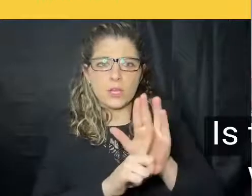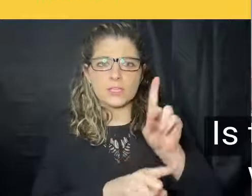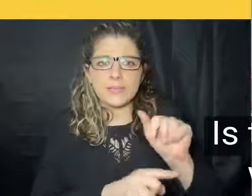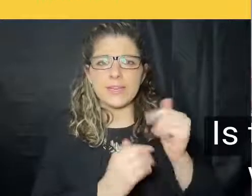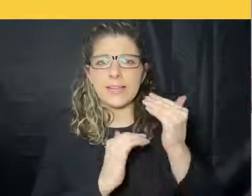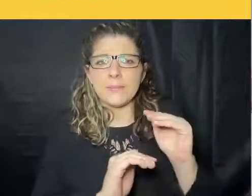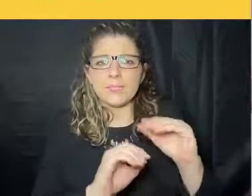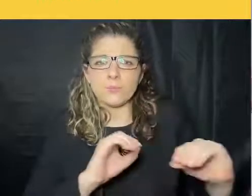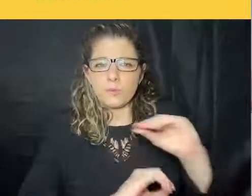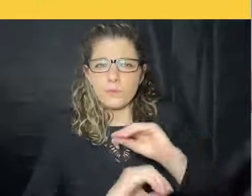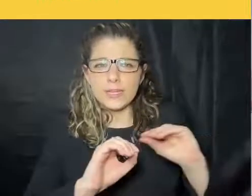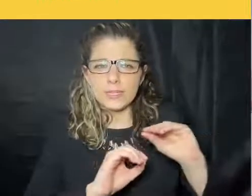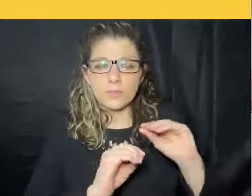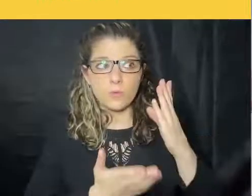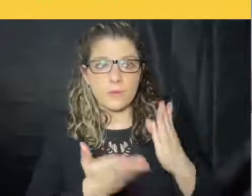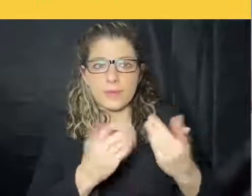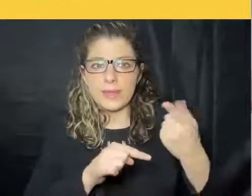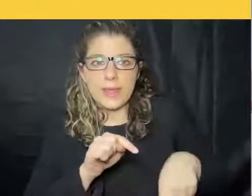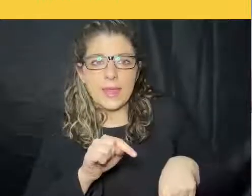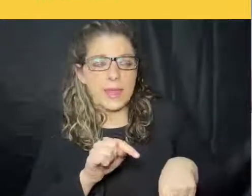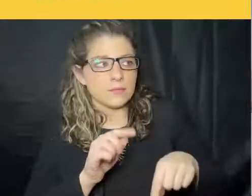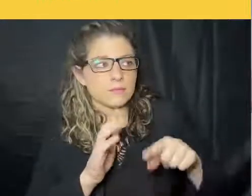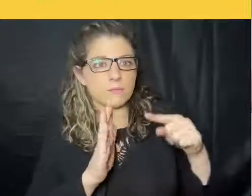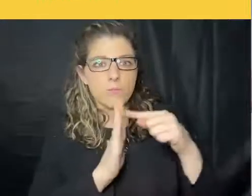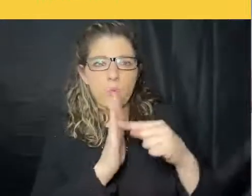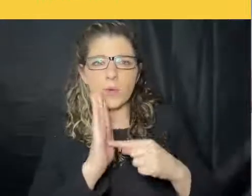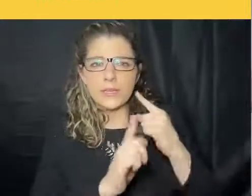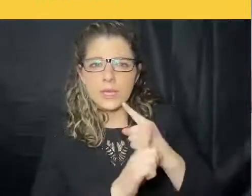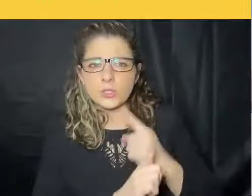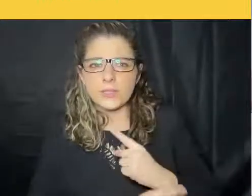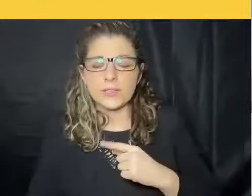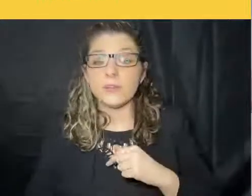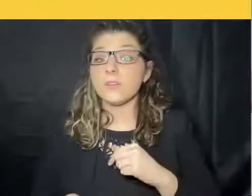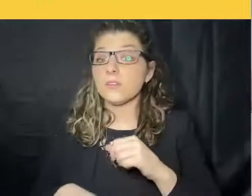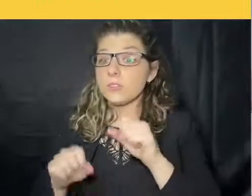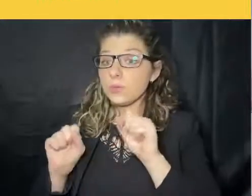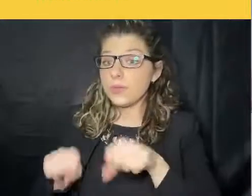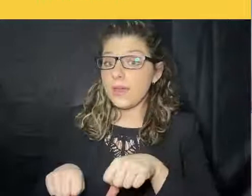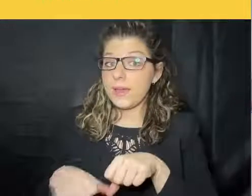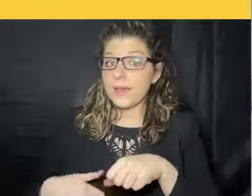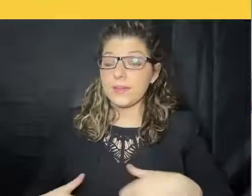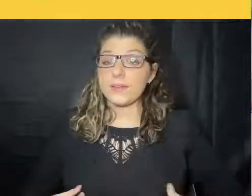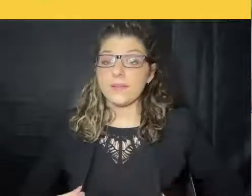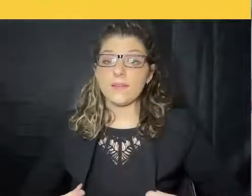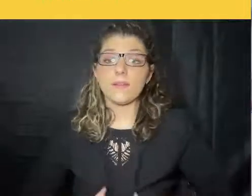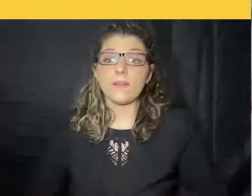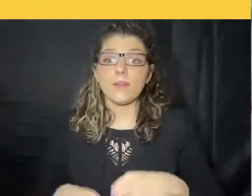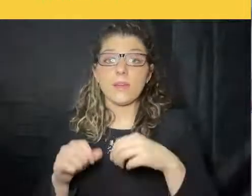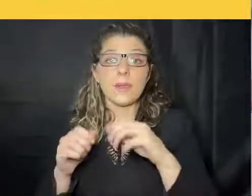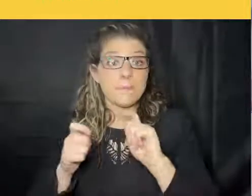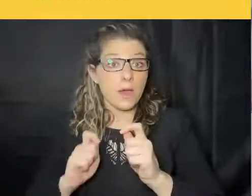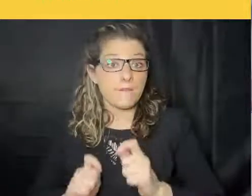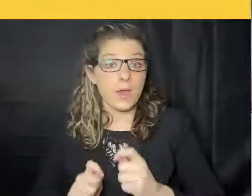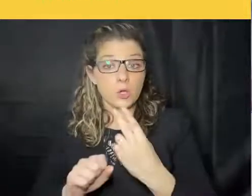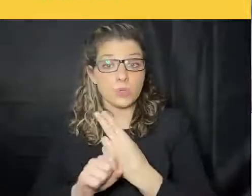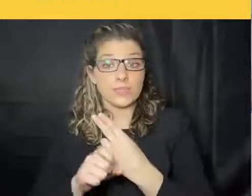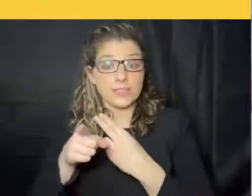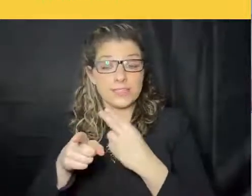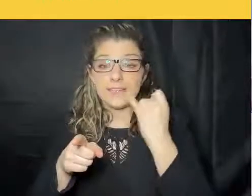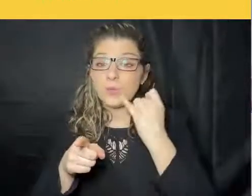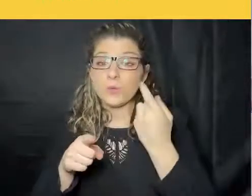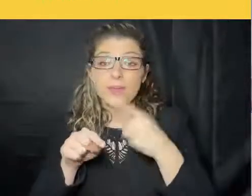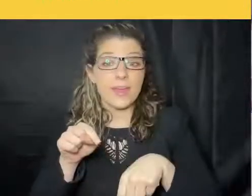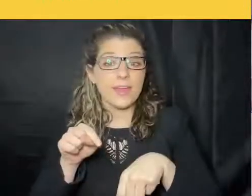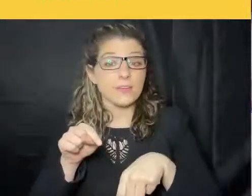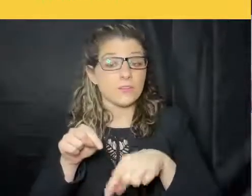whose disability limits their movement so that maybe they can't point accurately? So you can modify using